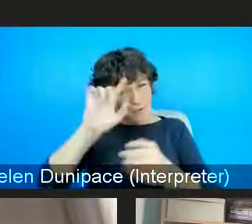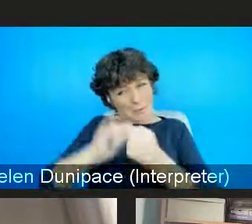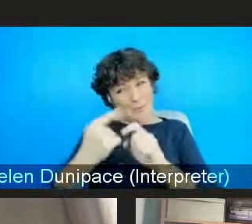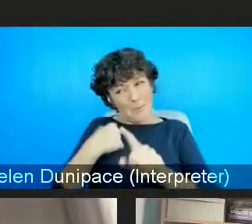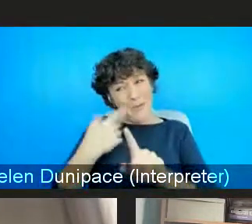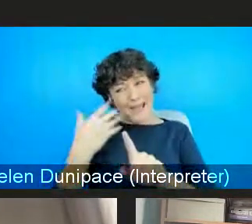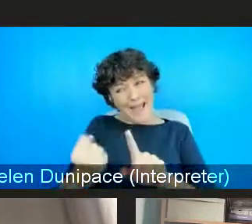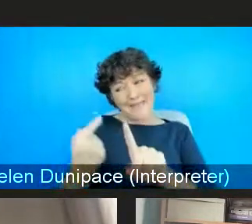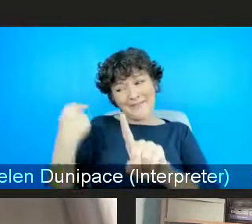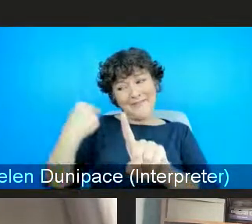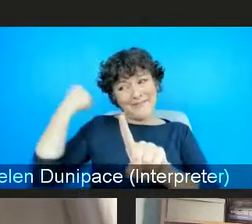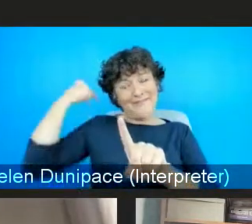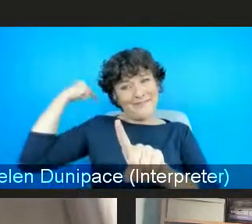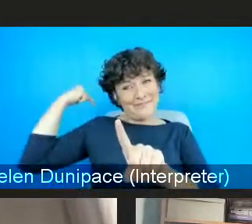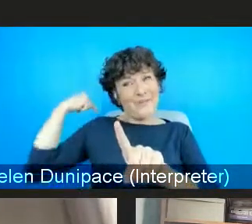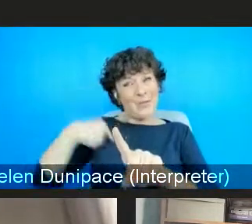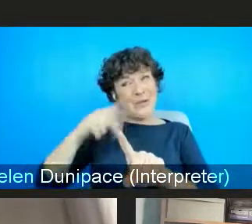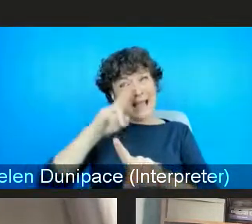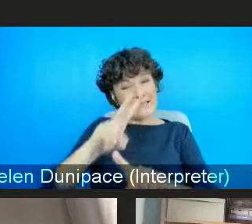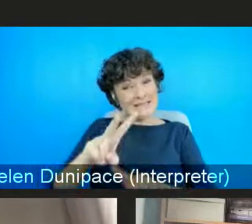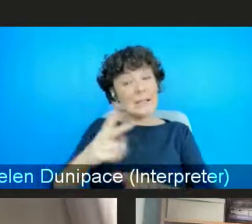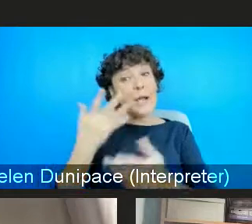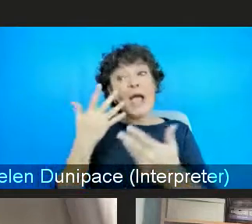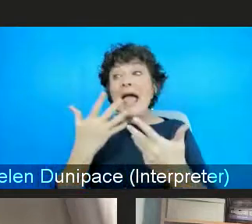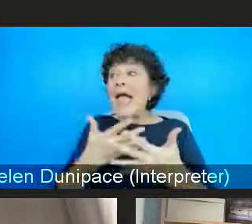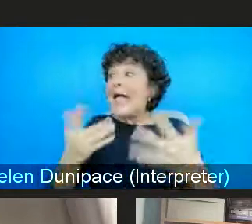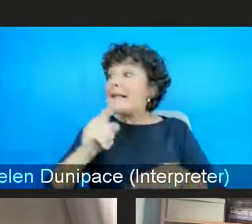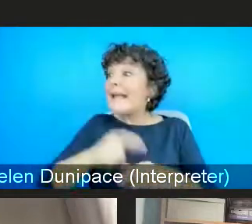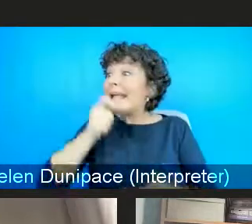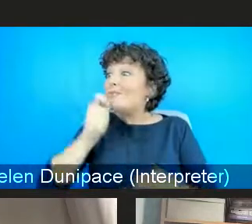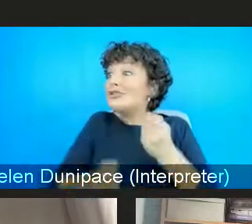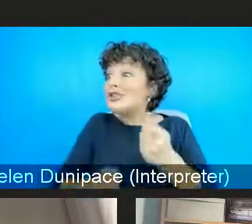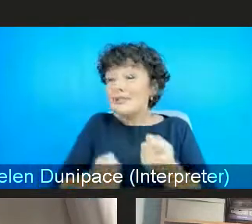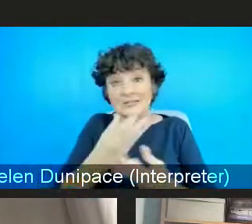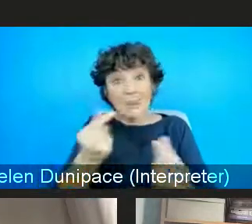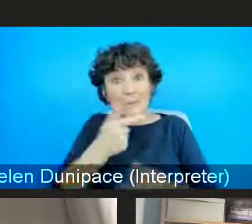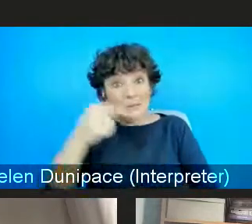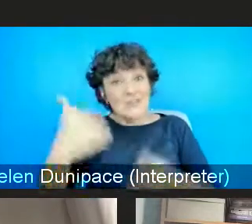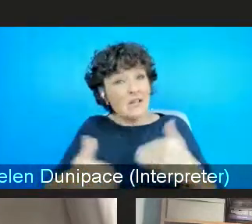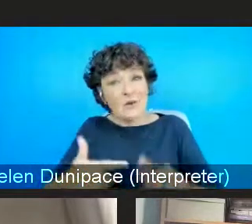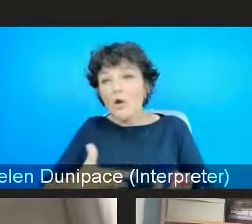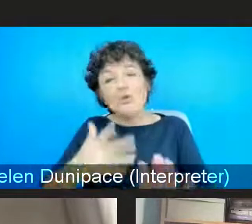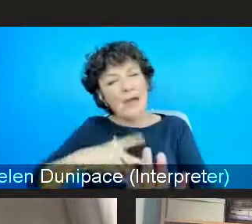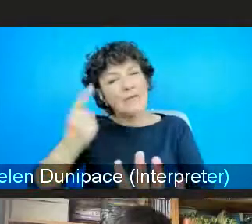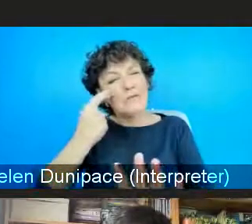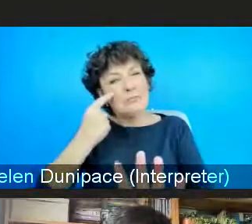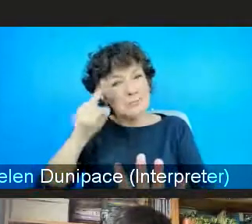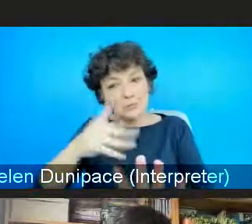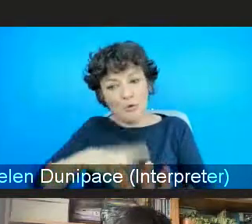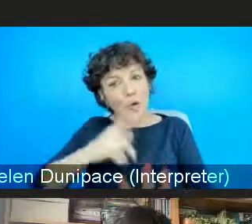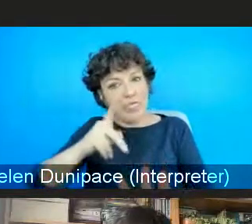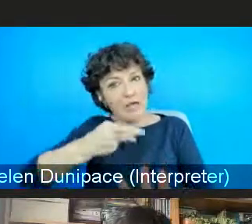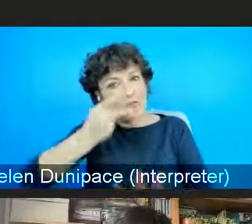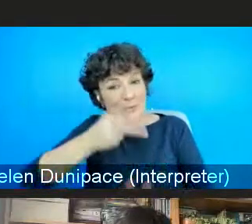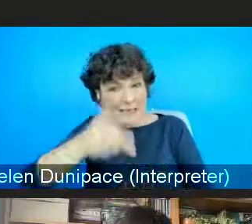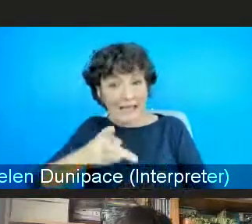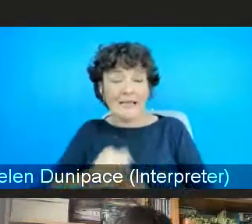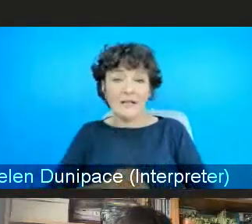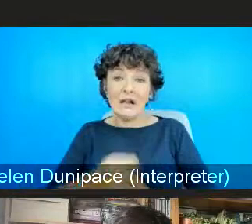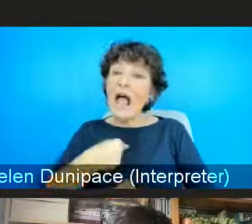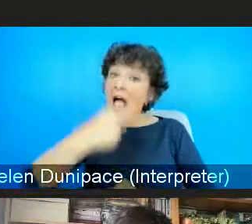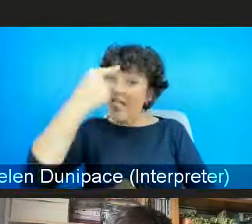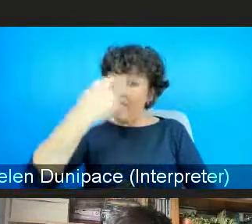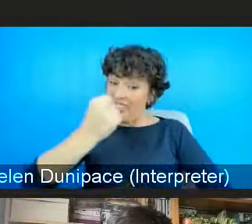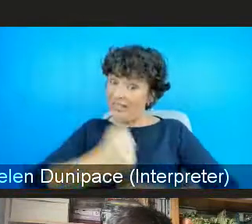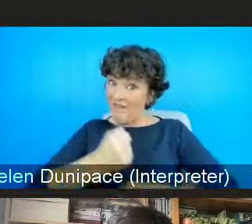know, that the just transition agenda is so focused on. So yeah, I think there's a number of things, but the government really needs to, at all